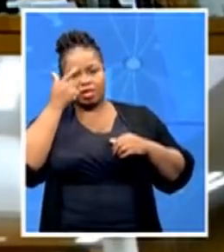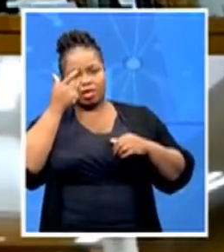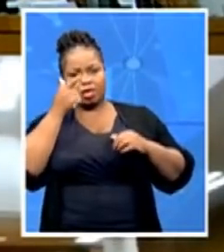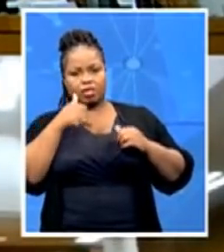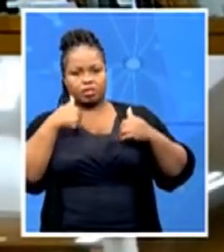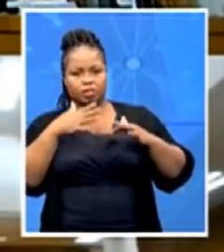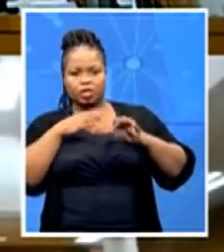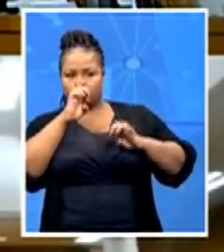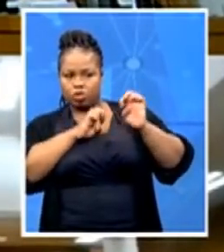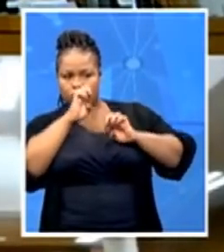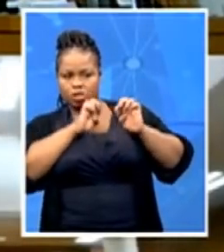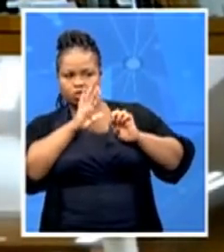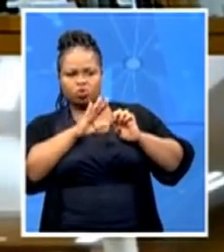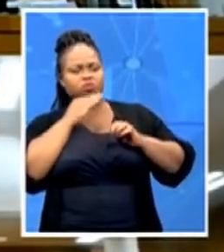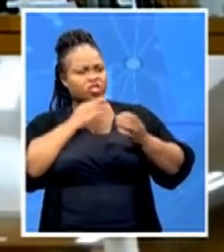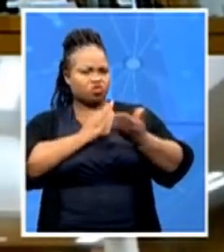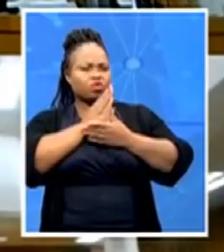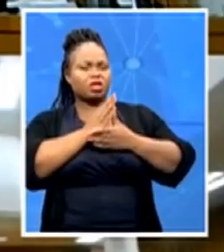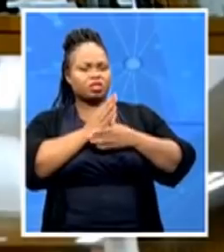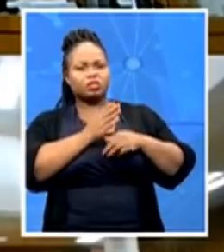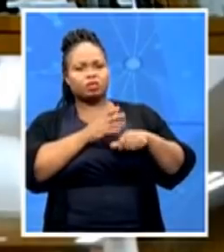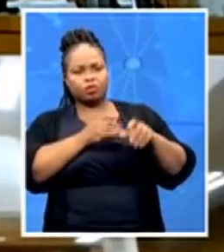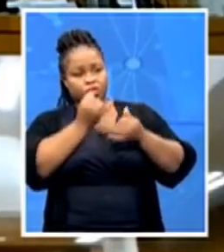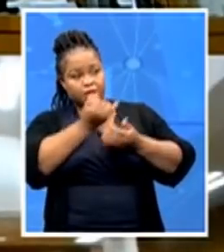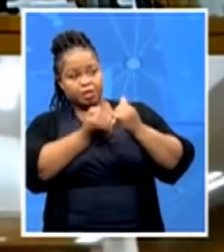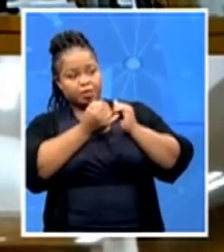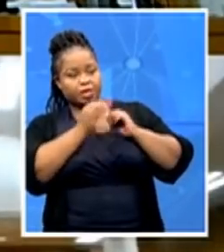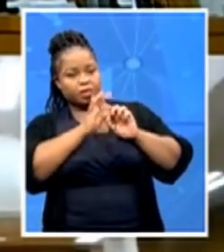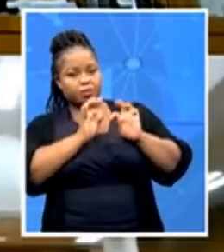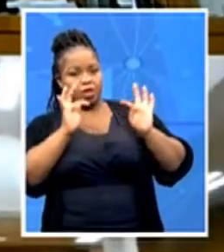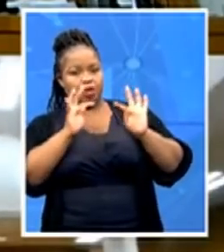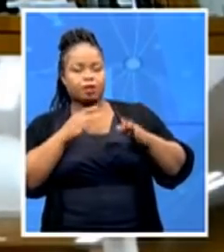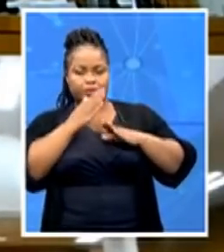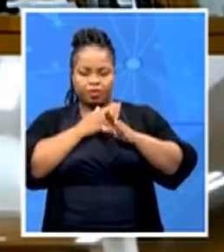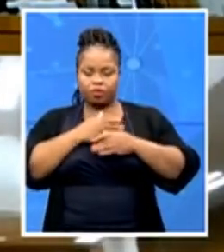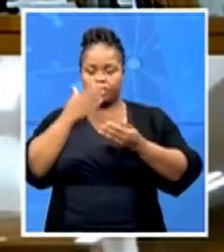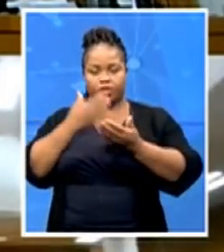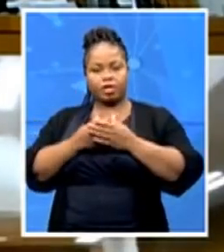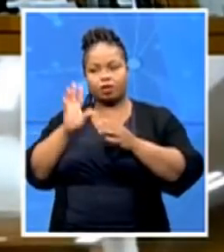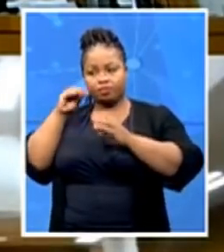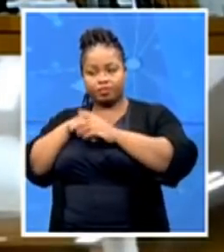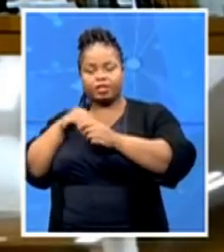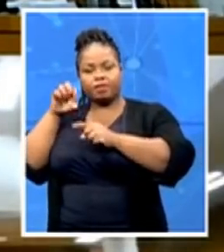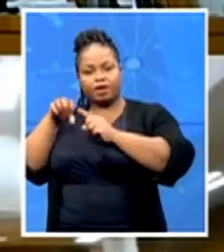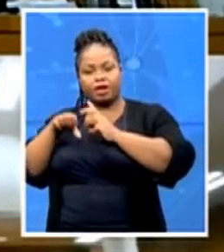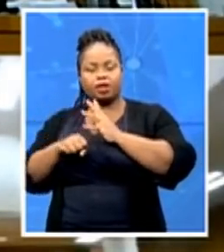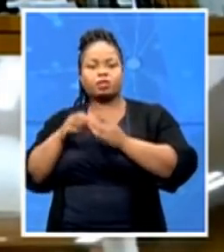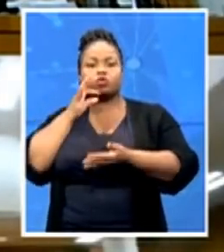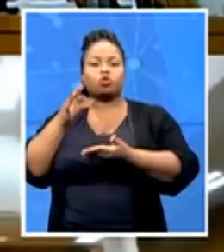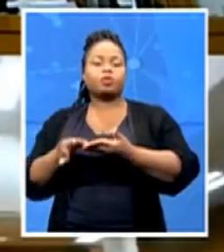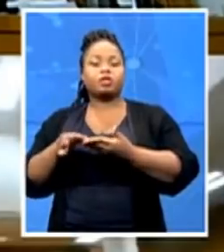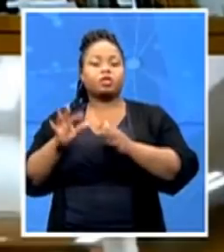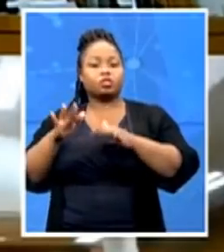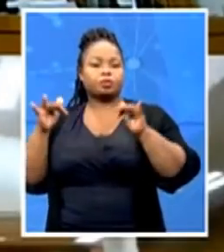by the independent panel before it makes its findings and recommendations to the Assembly, and of course,